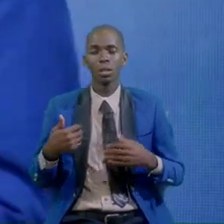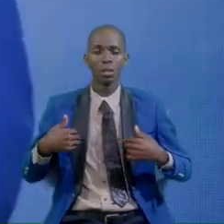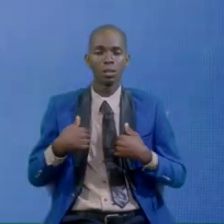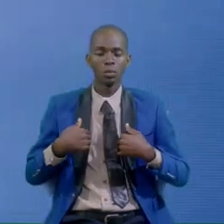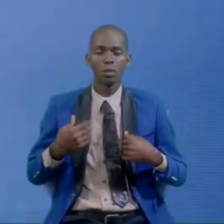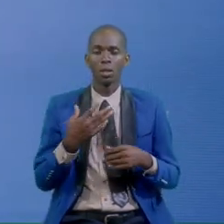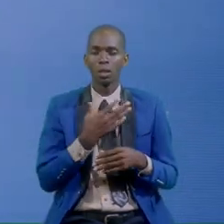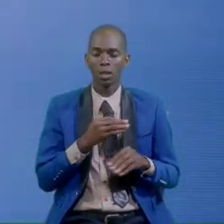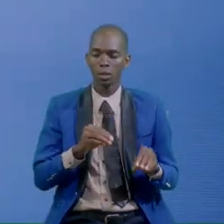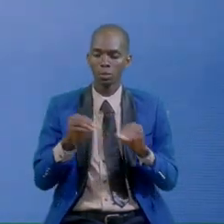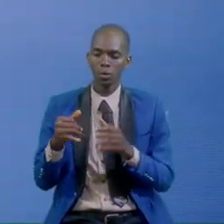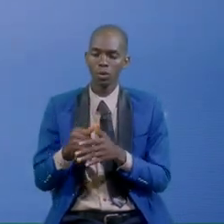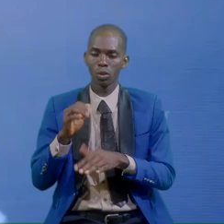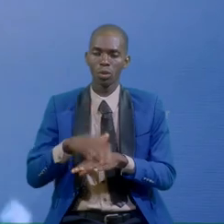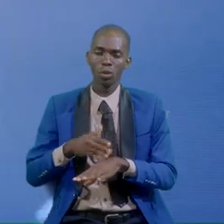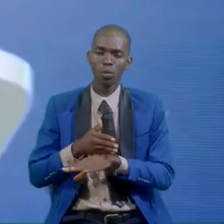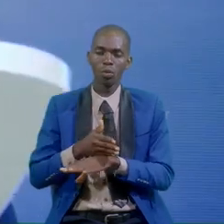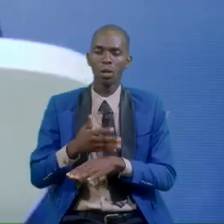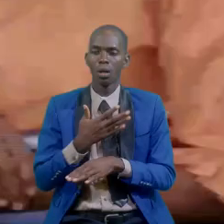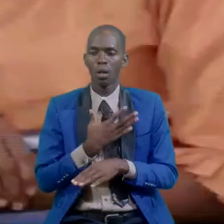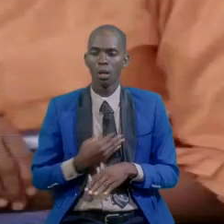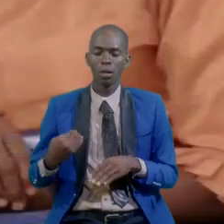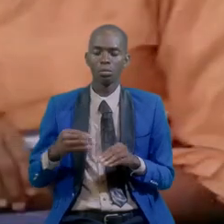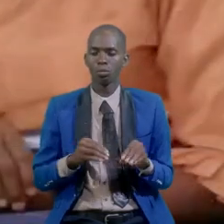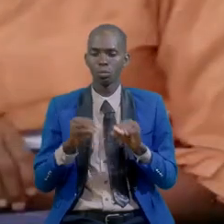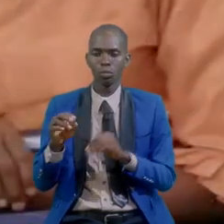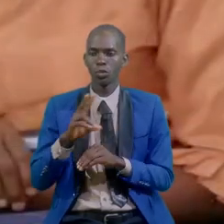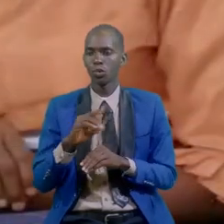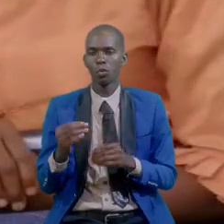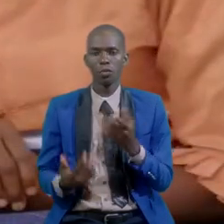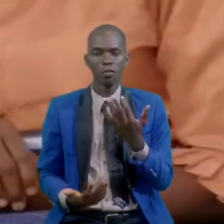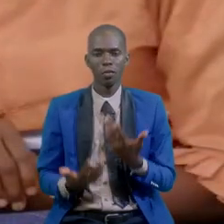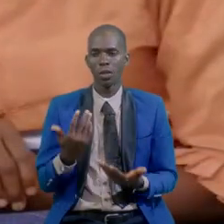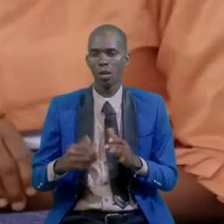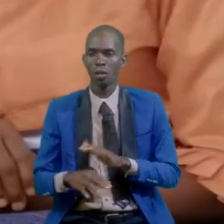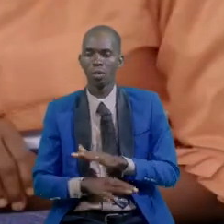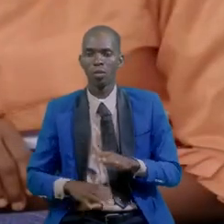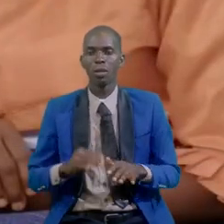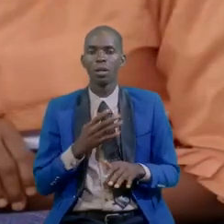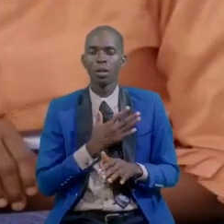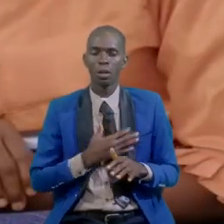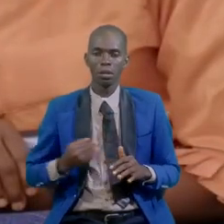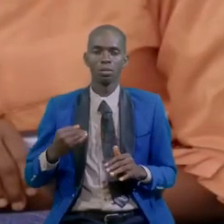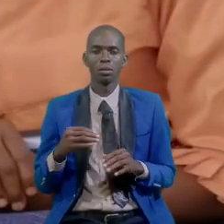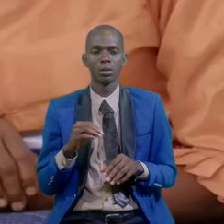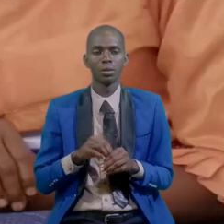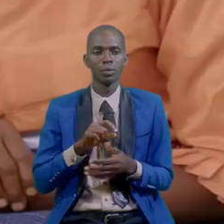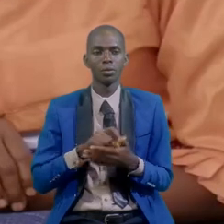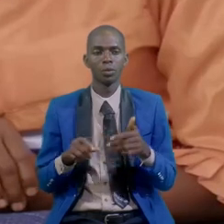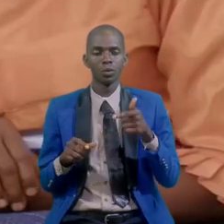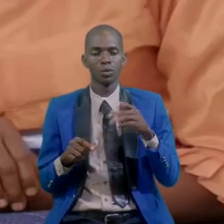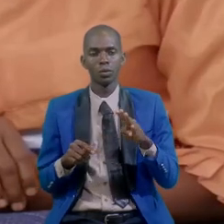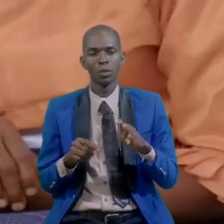no fire under. And then in verse 24, and call ye on the